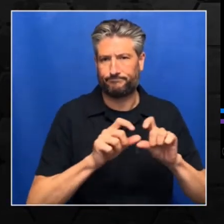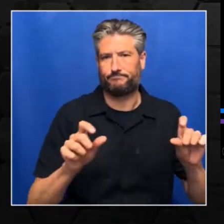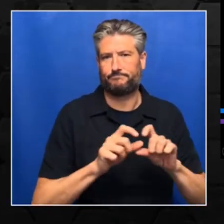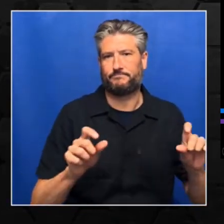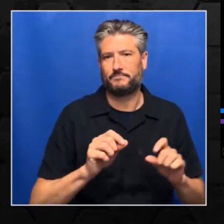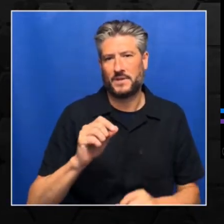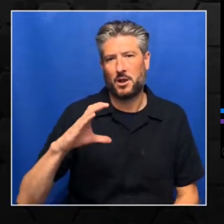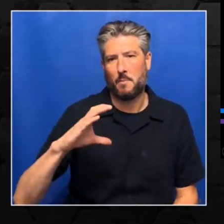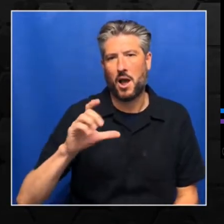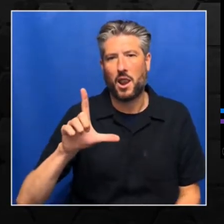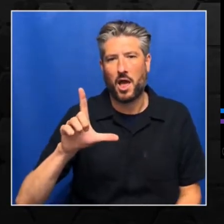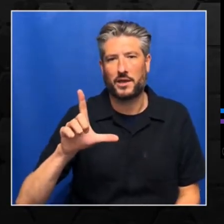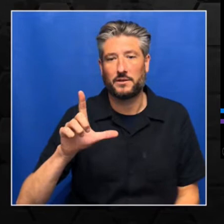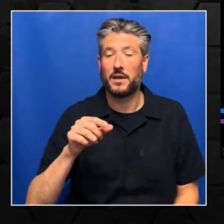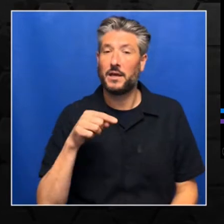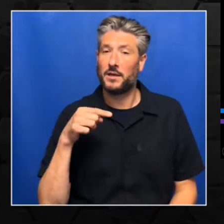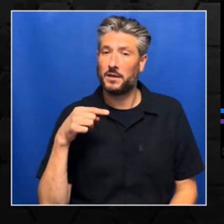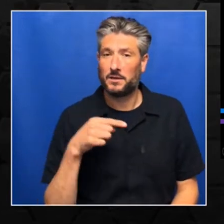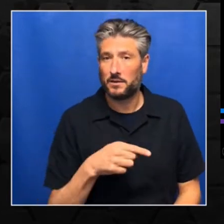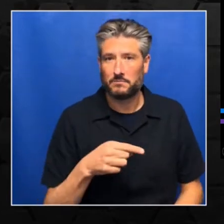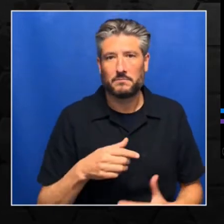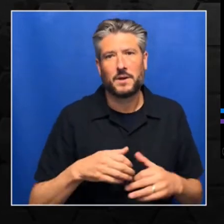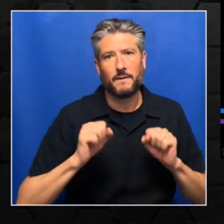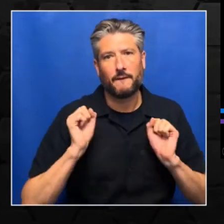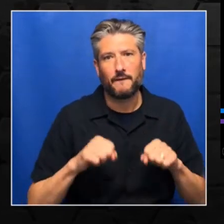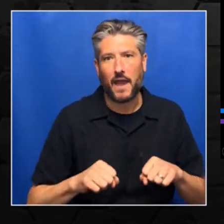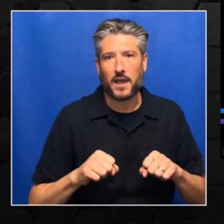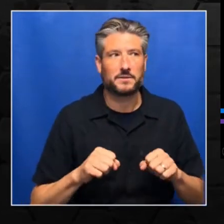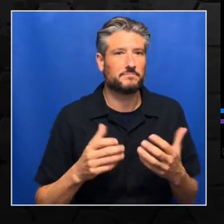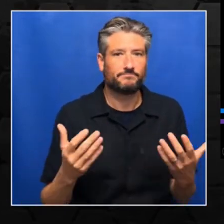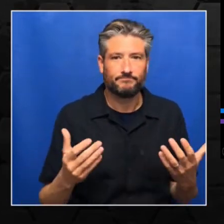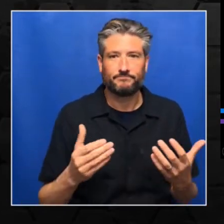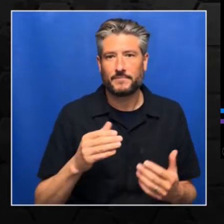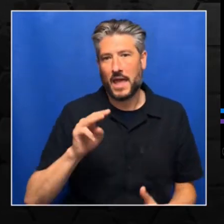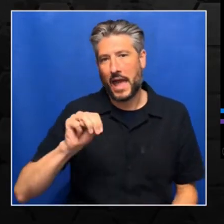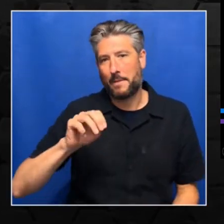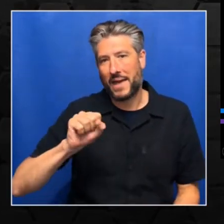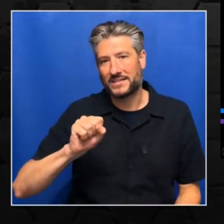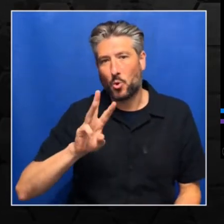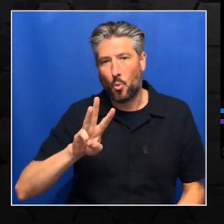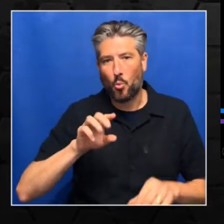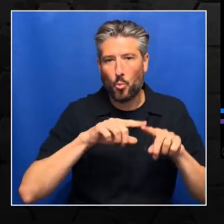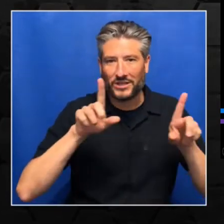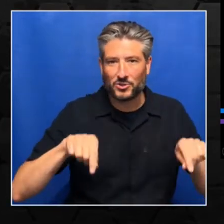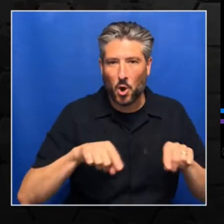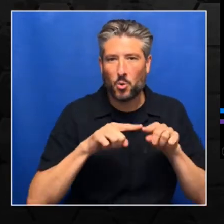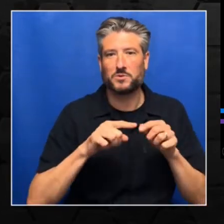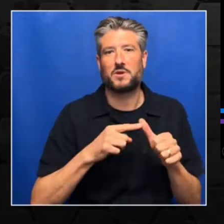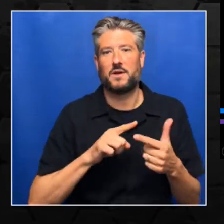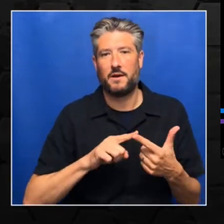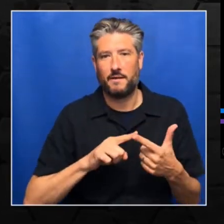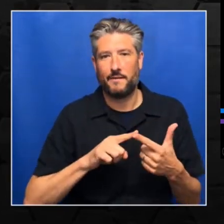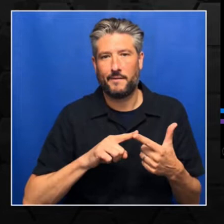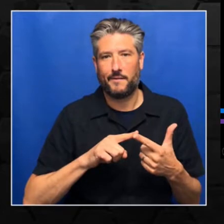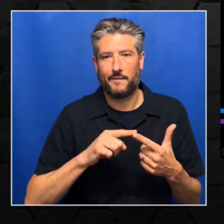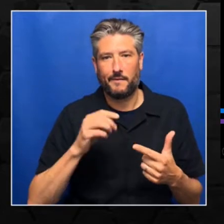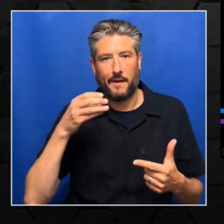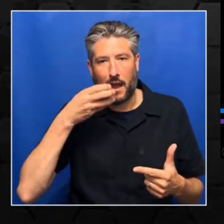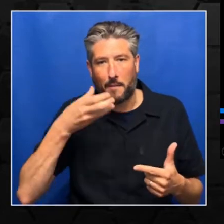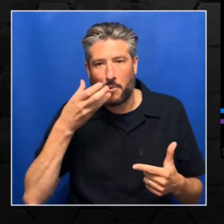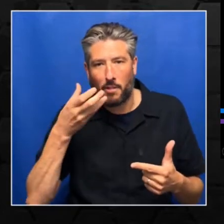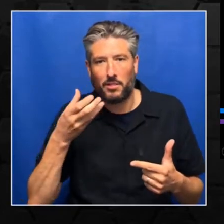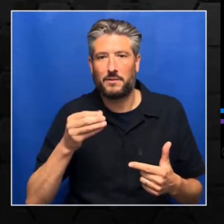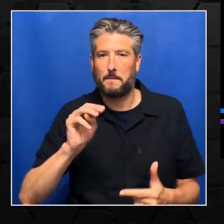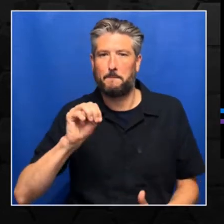all platforms, Windows, Mac, Linux, etc. But this builder tool is only available on Windows devices. So those